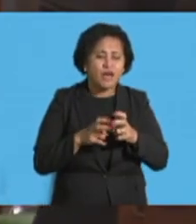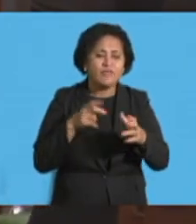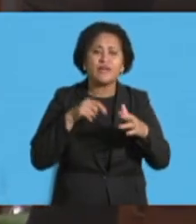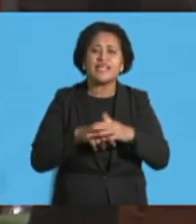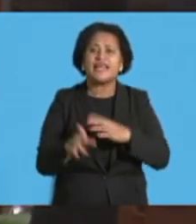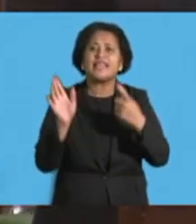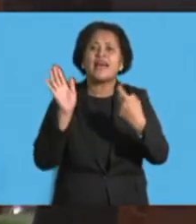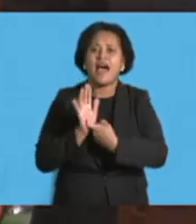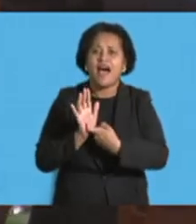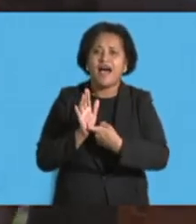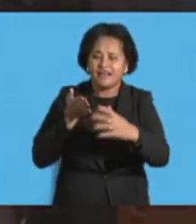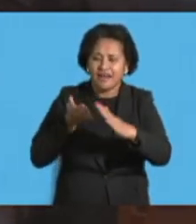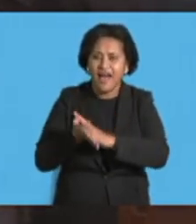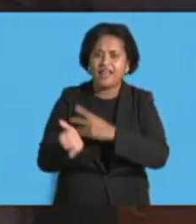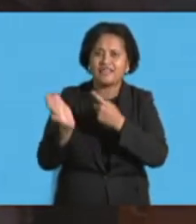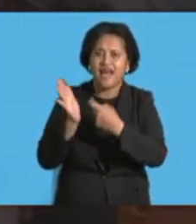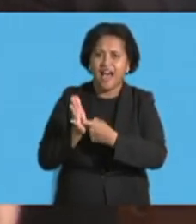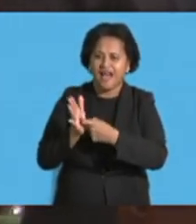R?